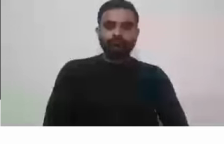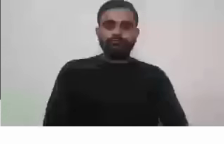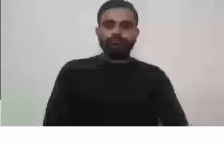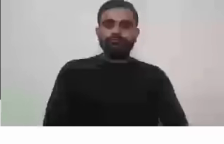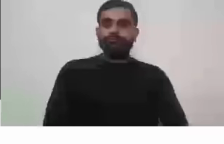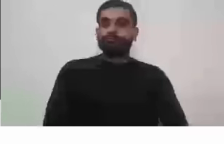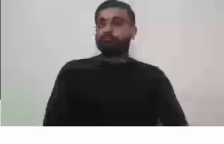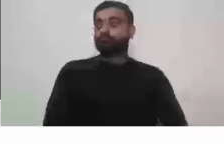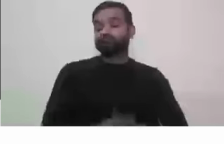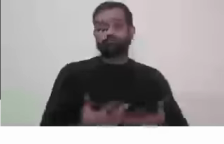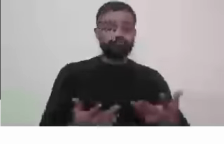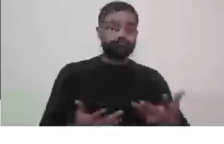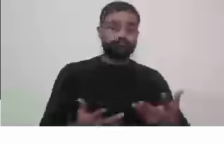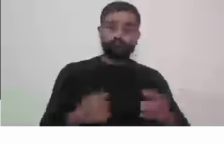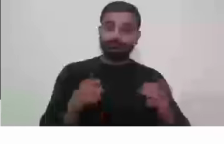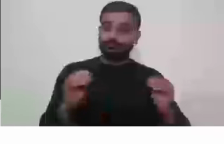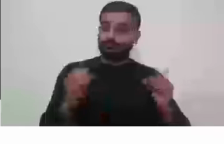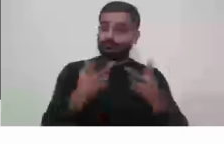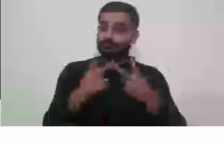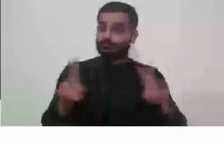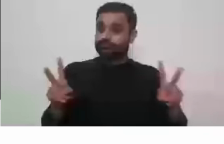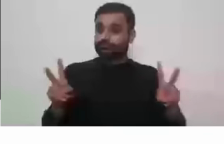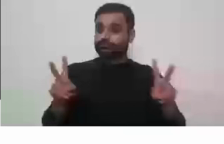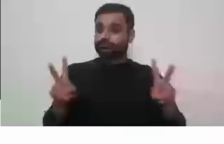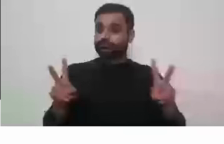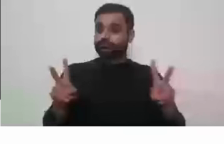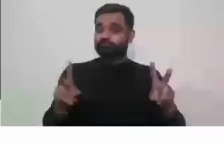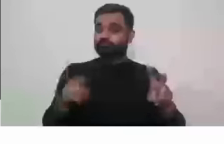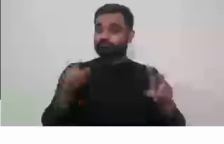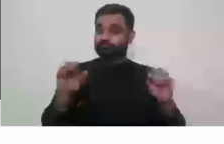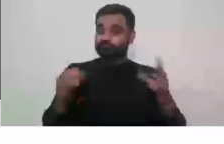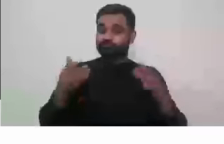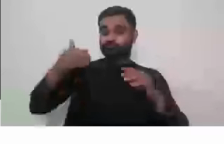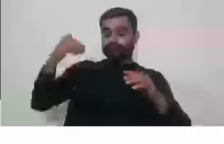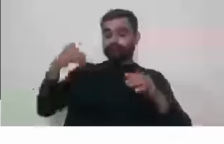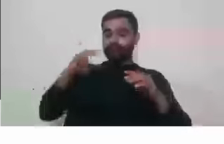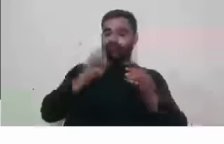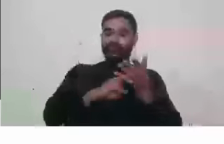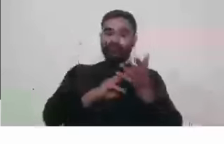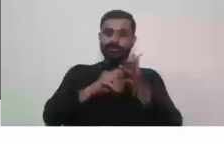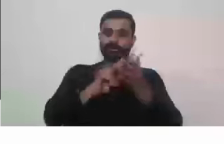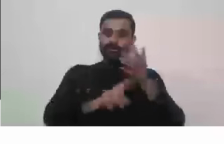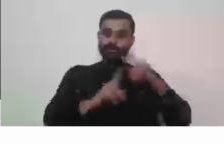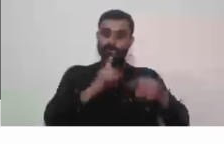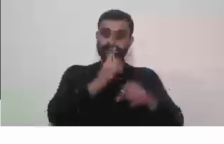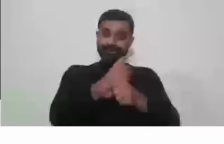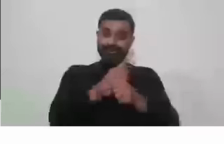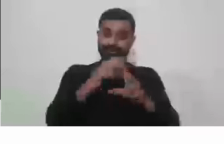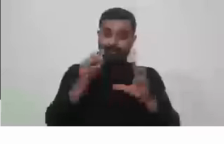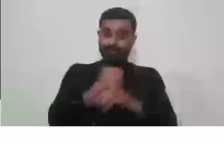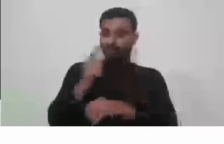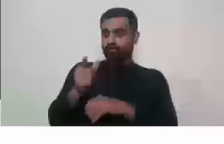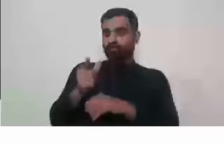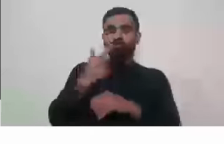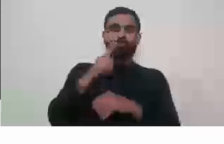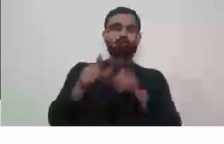Yeah, so that's the stark difference I was referring to a while ago. We have some comments where teachers were saying that they are not even allowed to